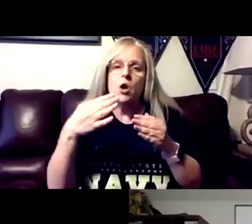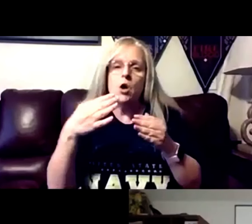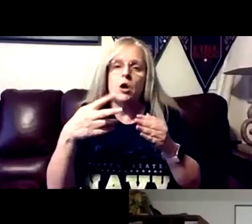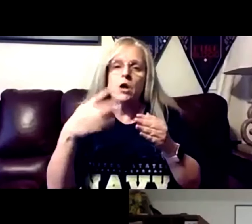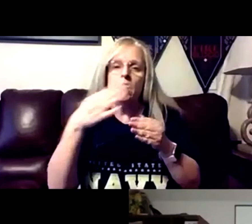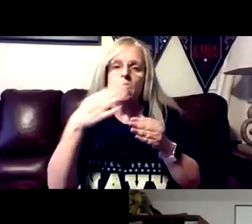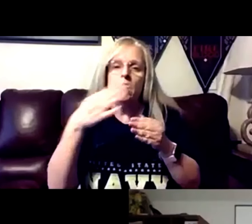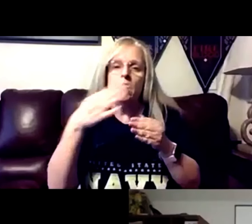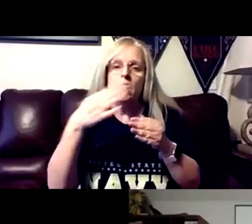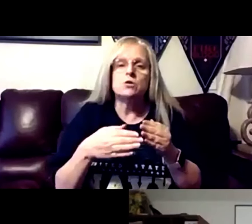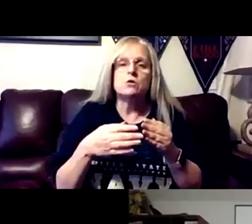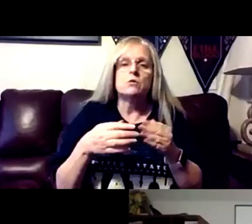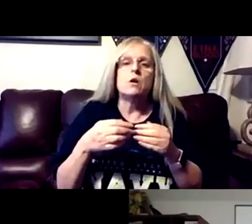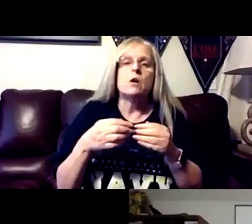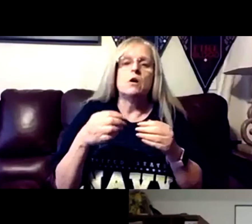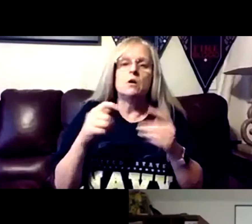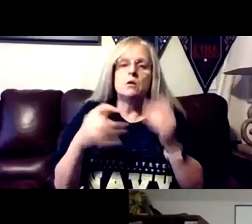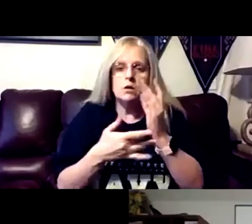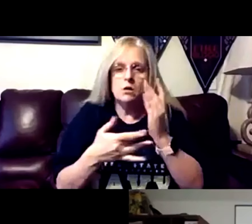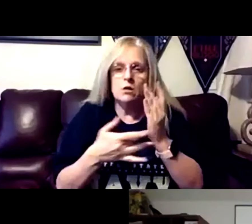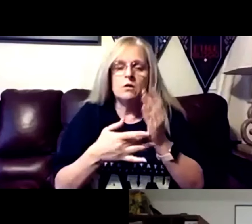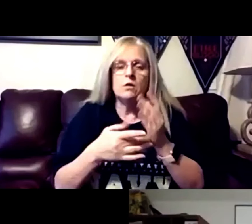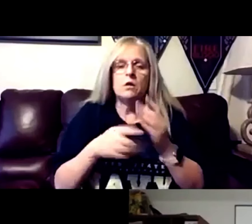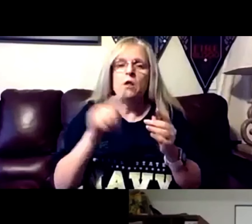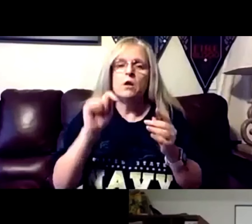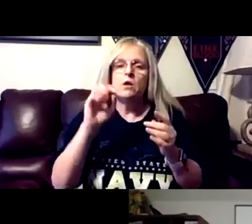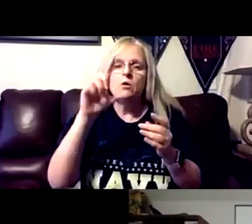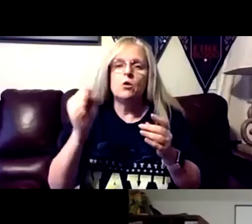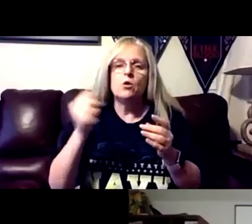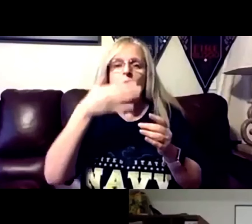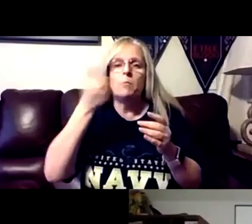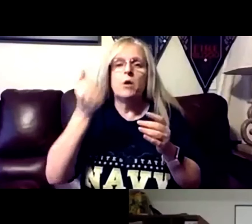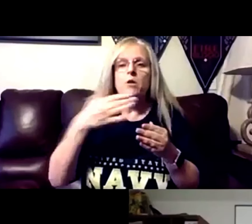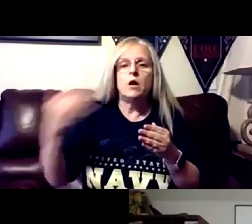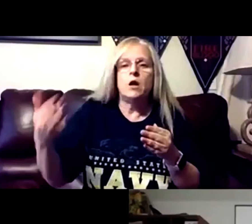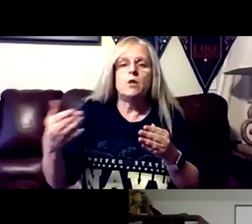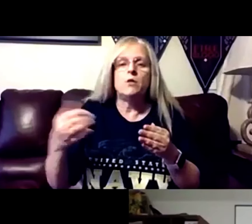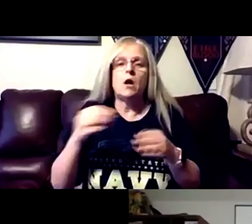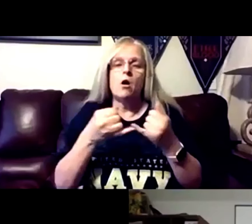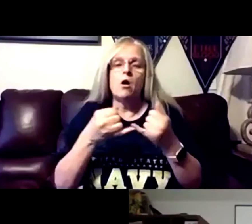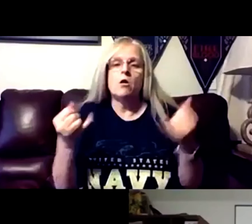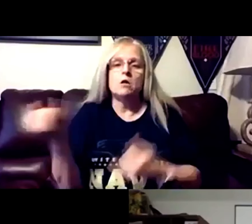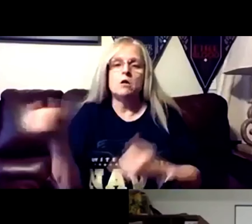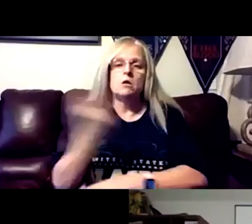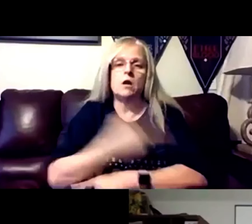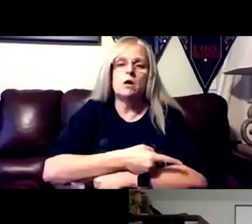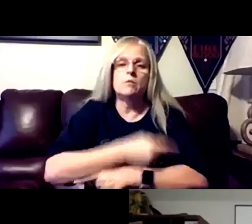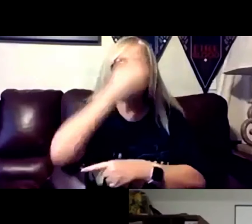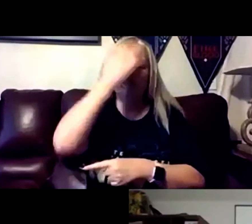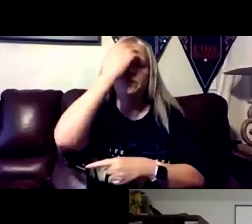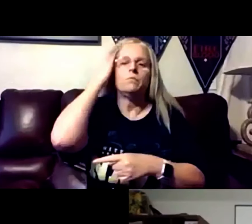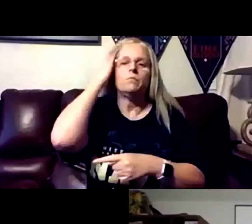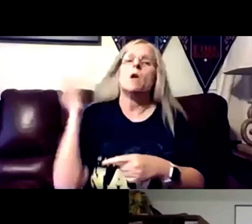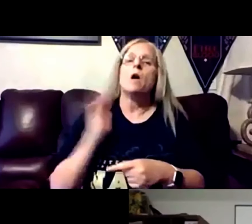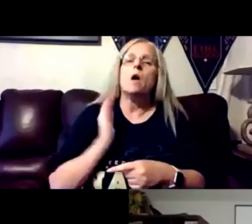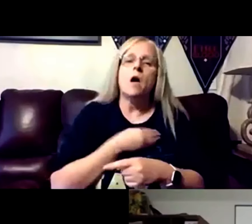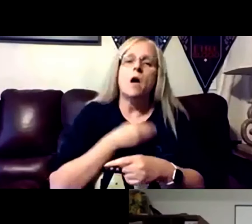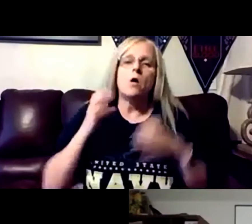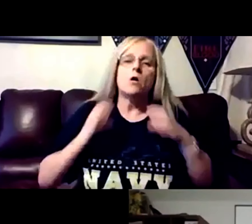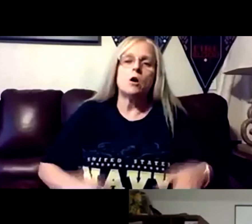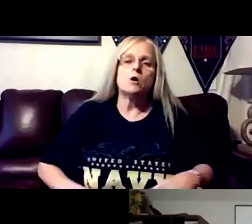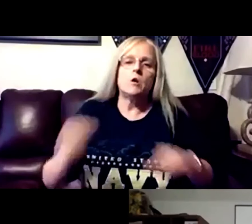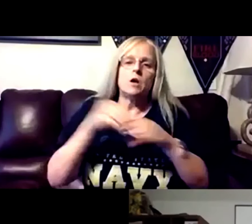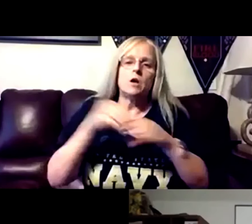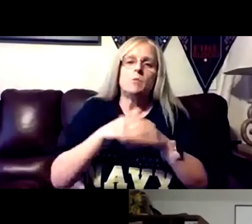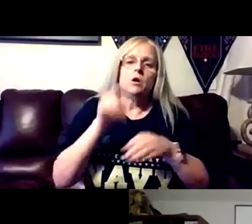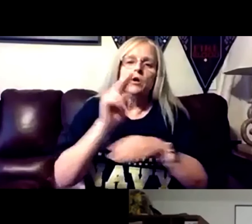technology. These tools are better than anything that's online today. And our customers, as they come in and